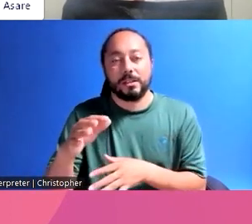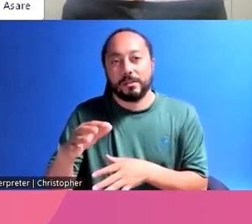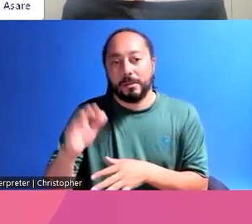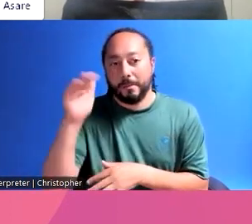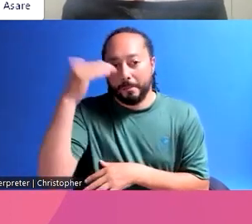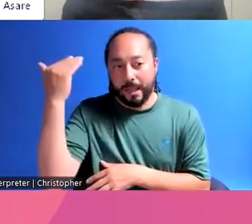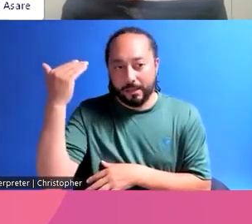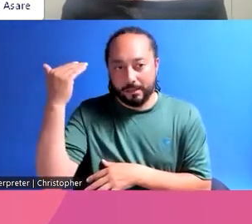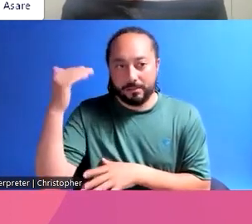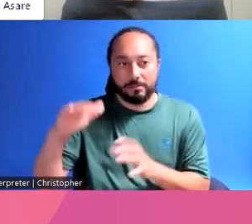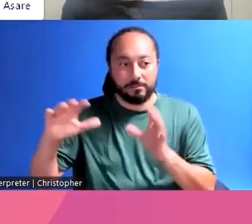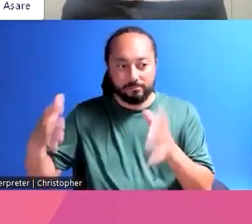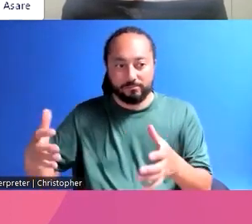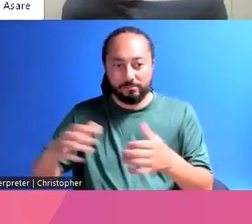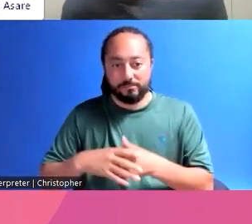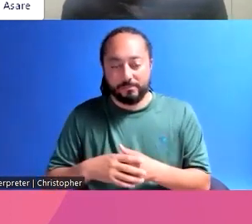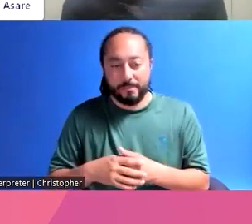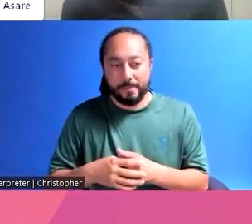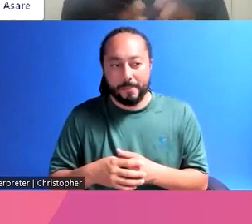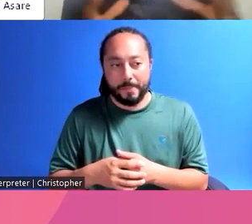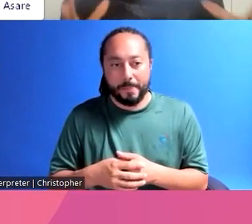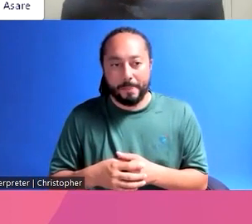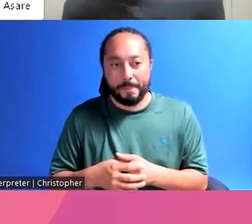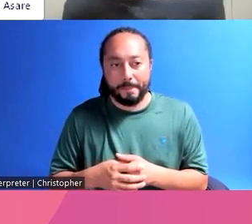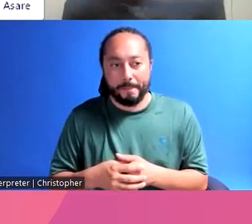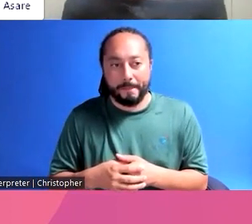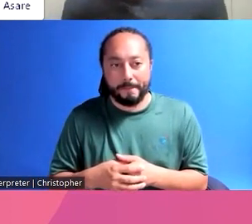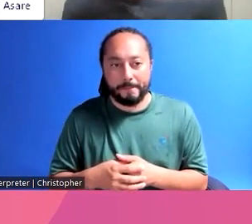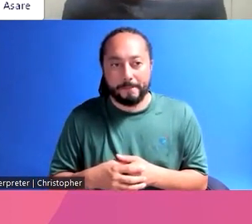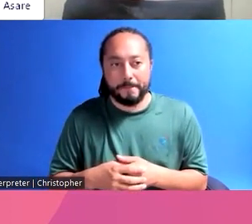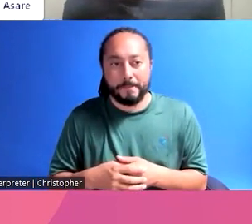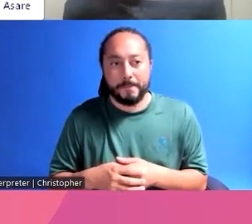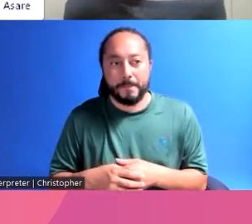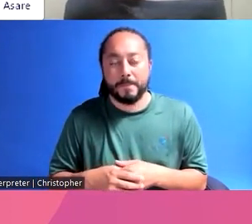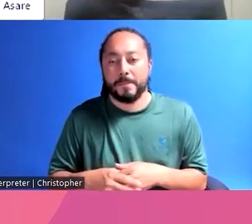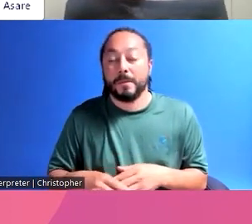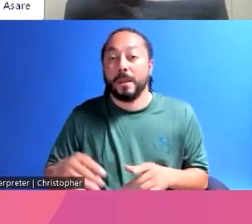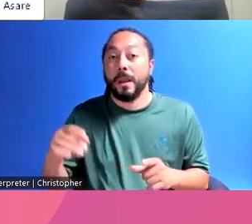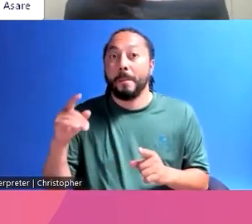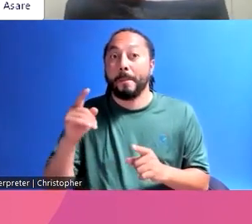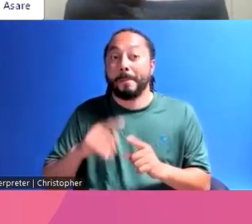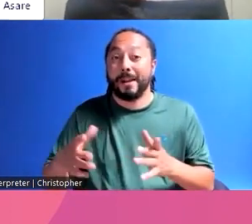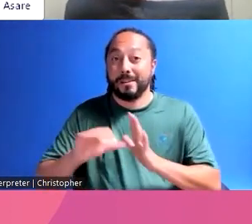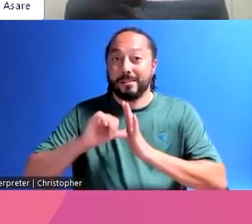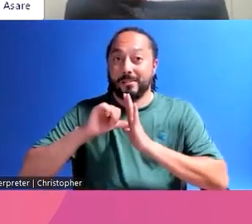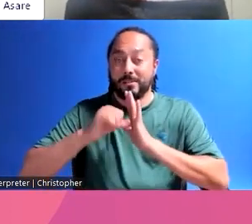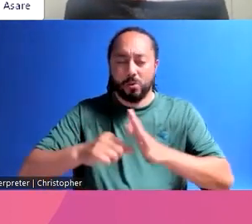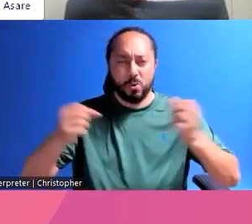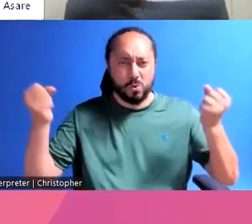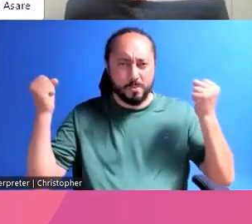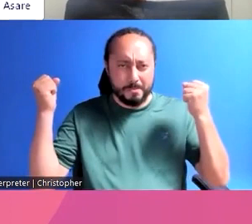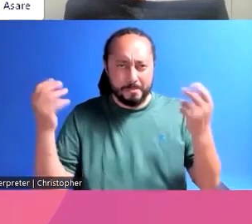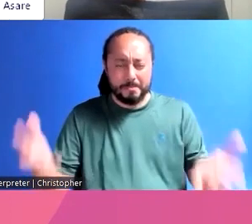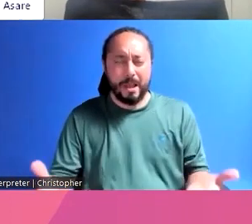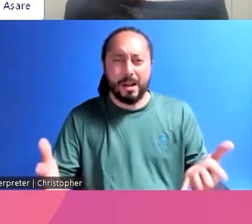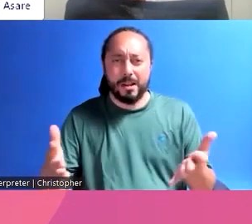got to thinking, well, looking or having highlighted such astonishing rates of traumatic brain